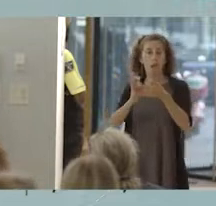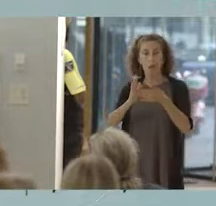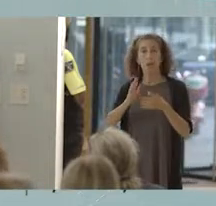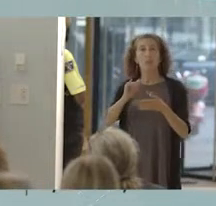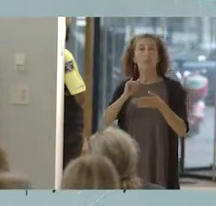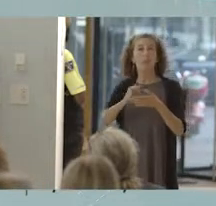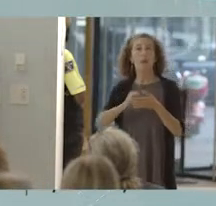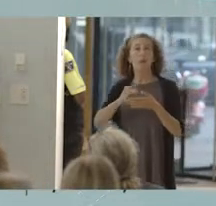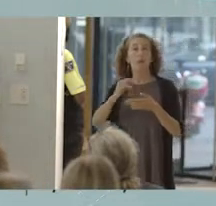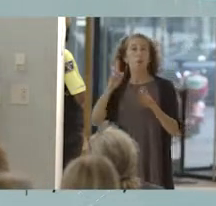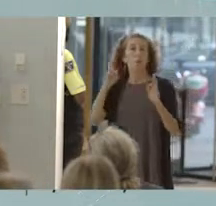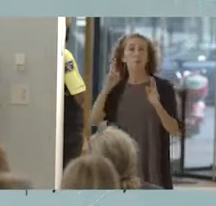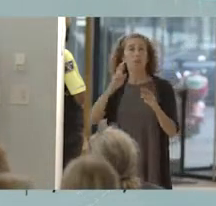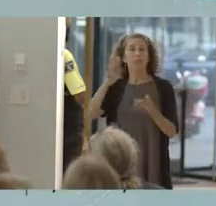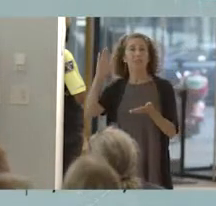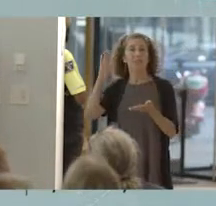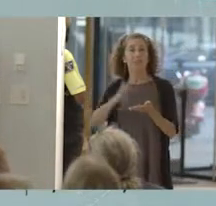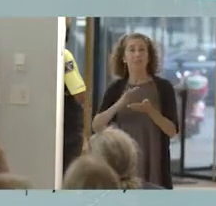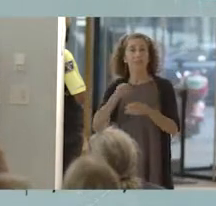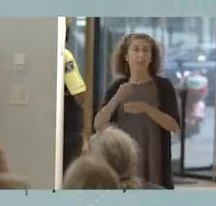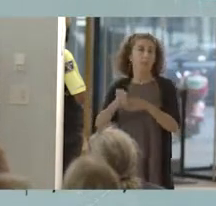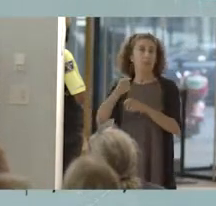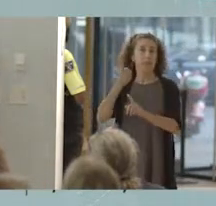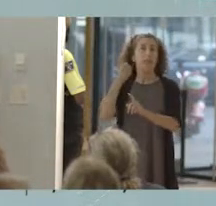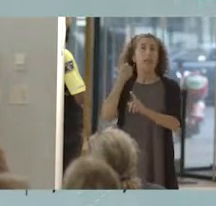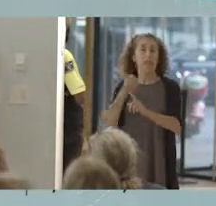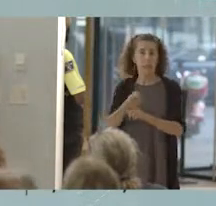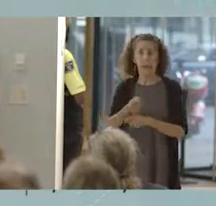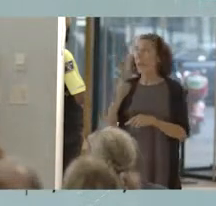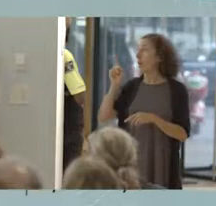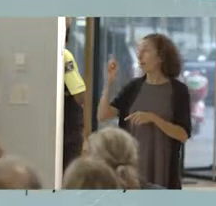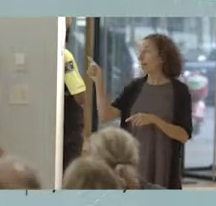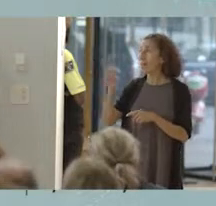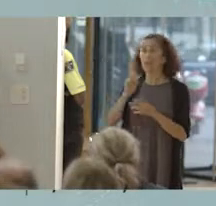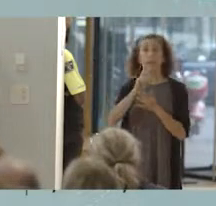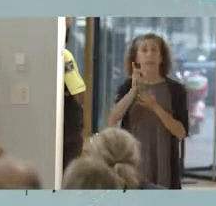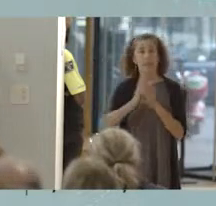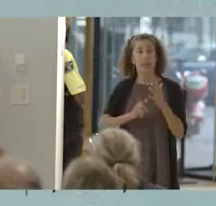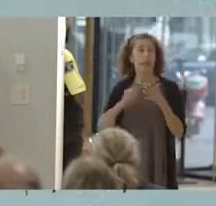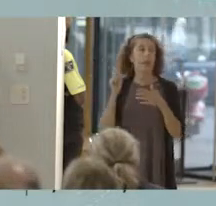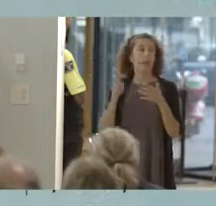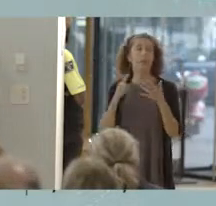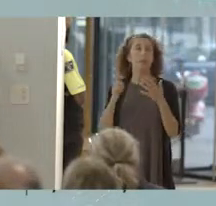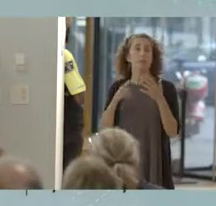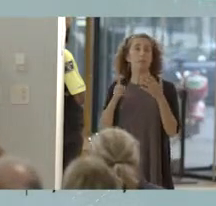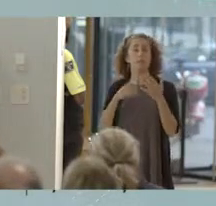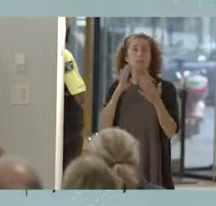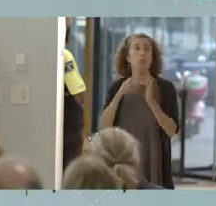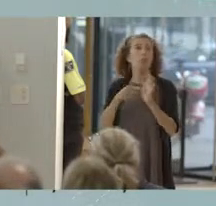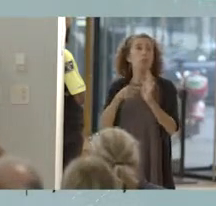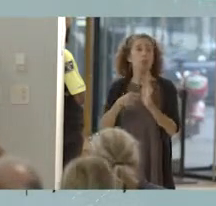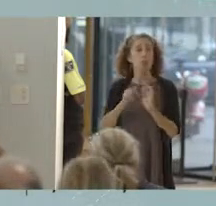pretty minimal. So it's something that will really impact the look and feel of this place. We think that could be